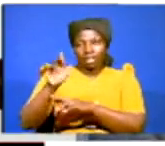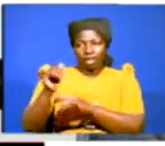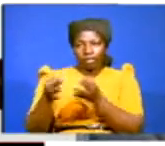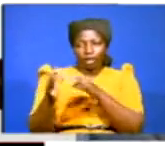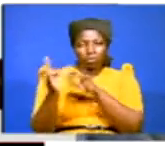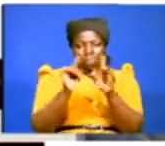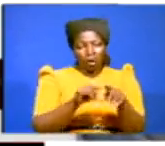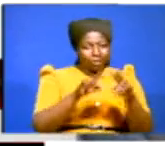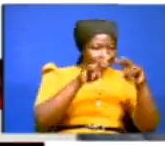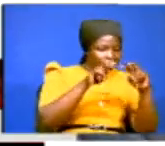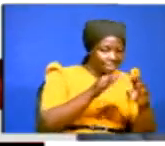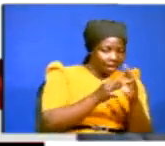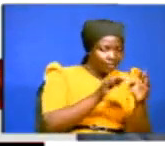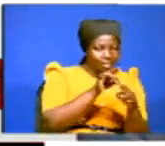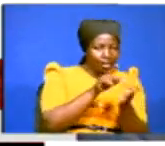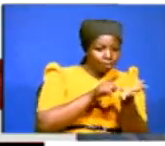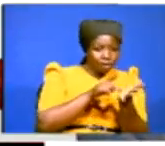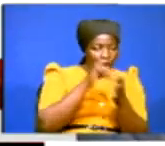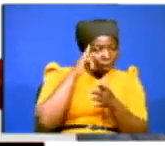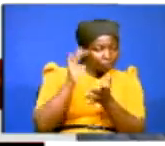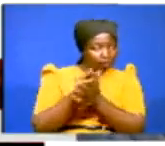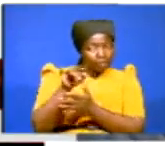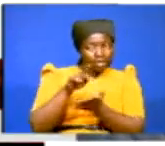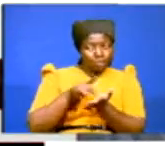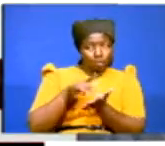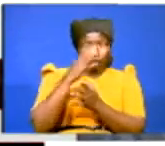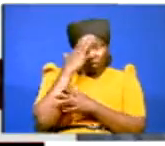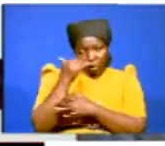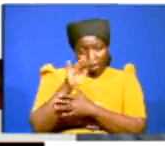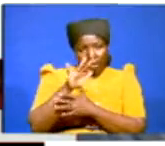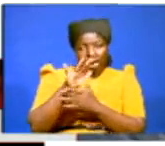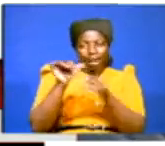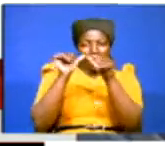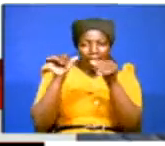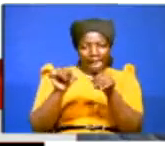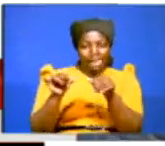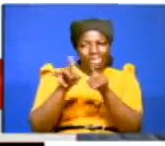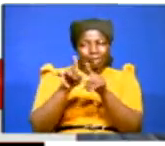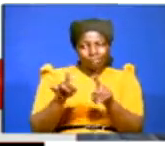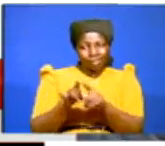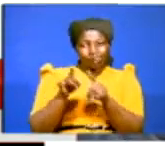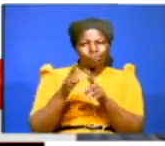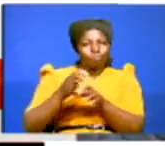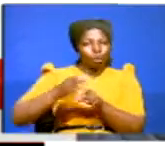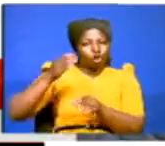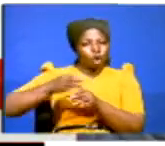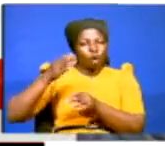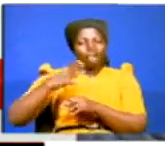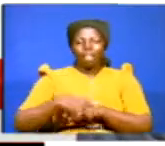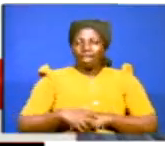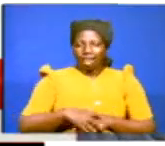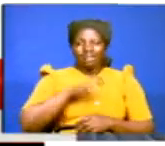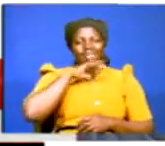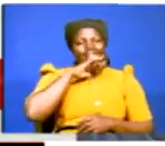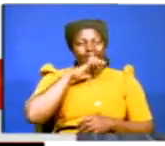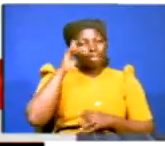sumu. Na tunaamini ni sumu kwa sababu vile packaging yake, hata chupa unaangalia ni chupa chafu, na hii chupa na hii pombe tunaamini kwamba inaweza